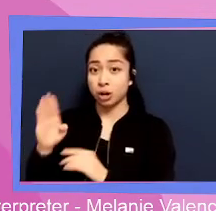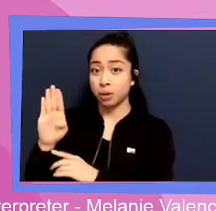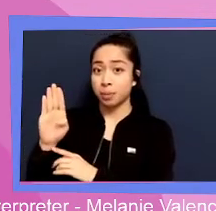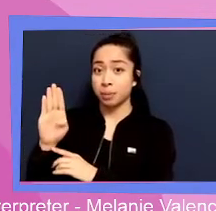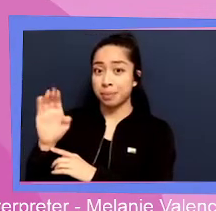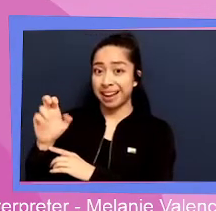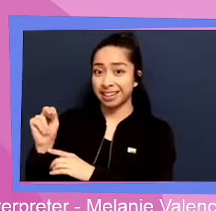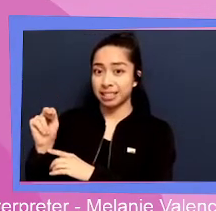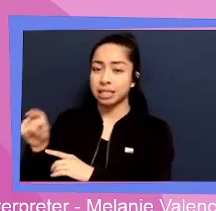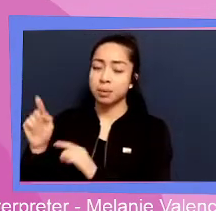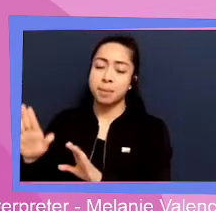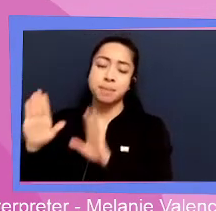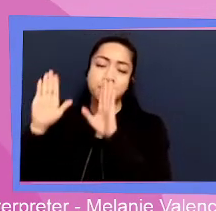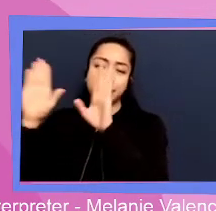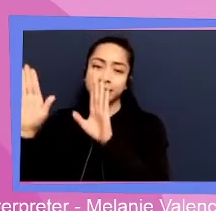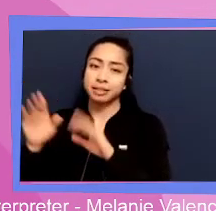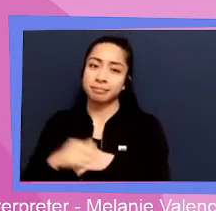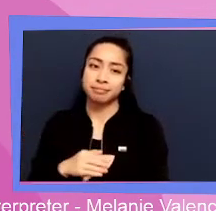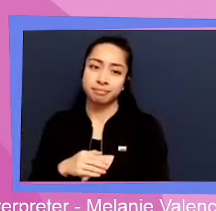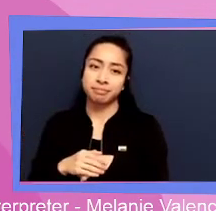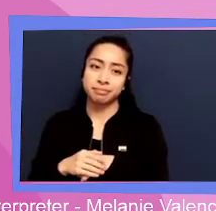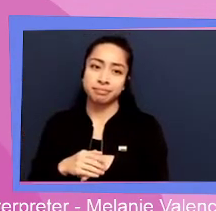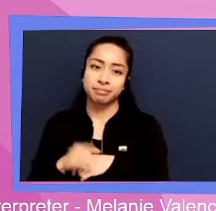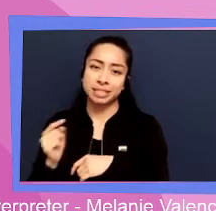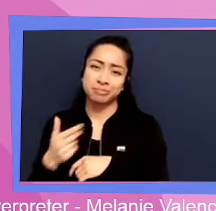is such a cute boy.